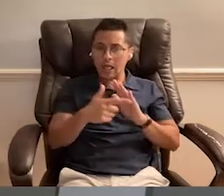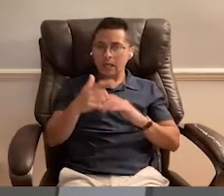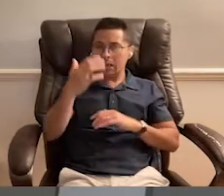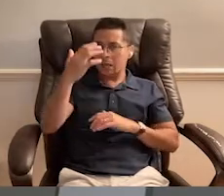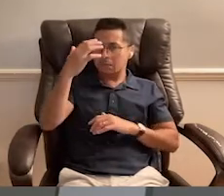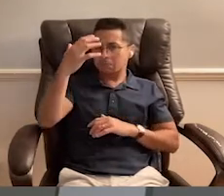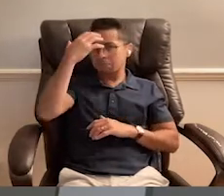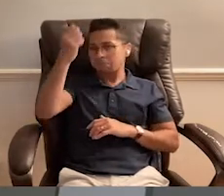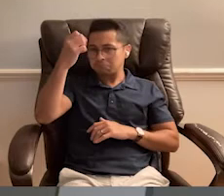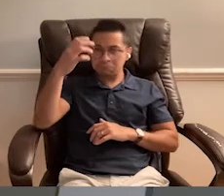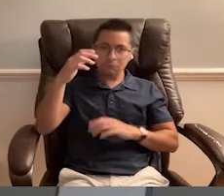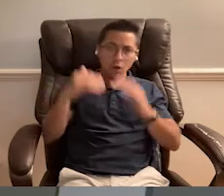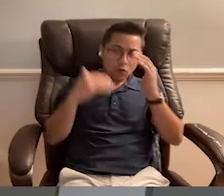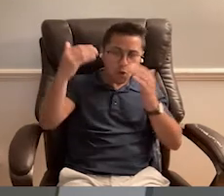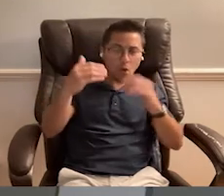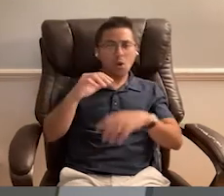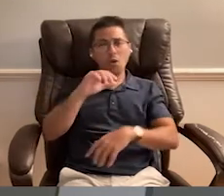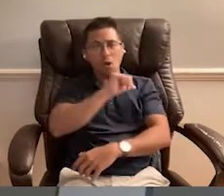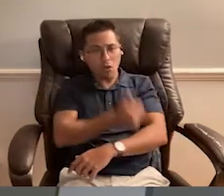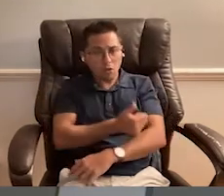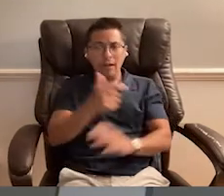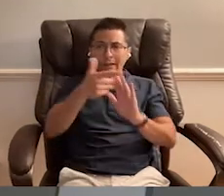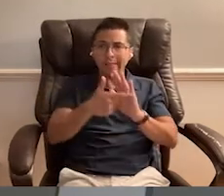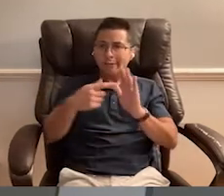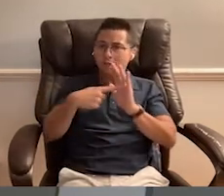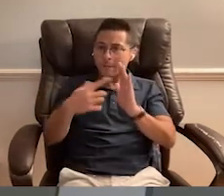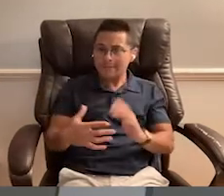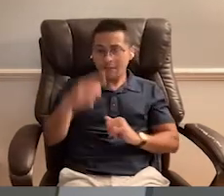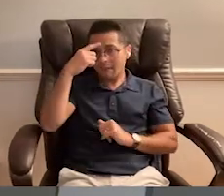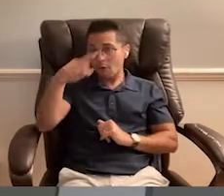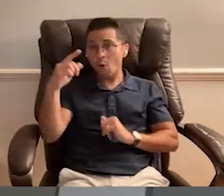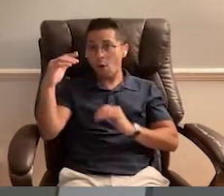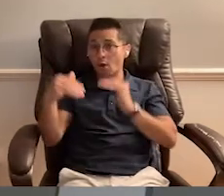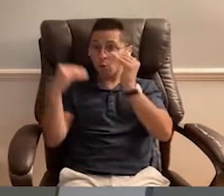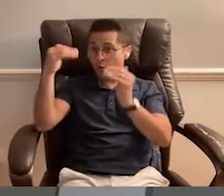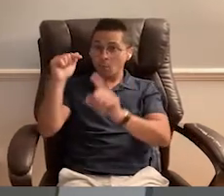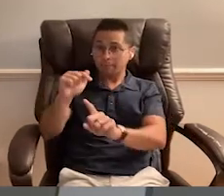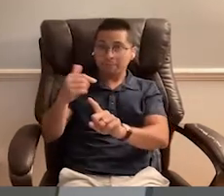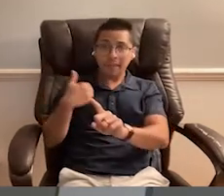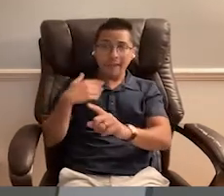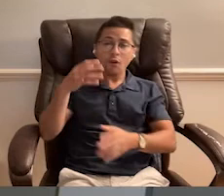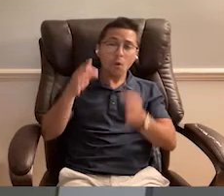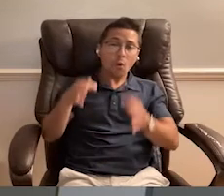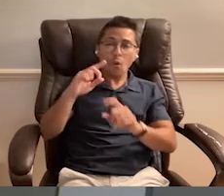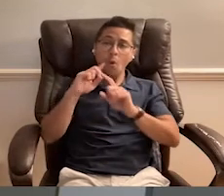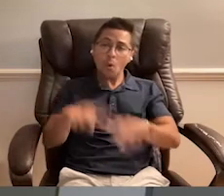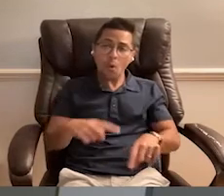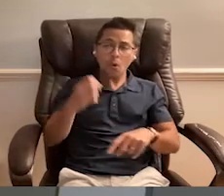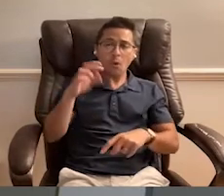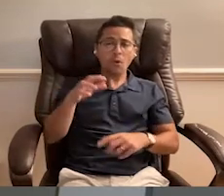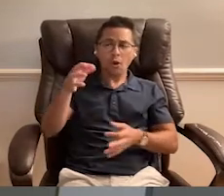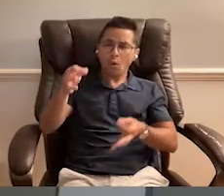child, a legally competent adult, and an authorized legal representative. So for adults